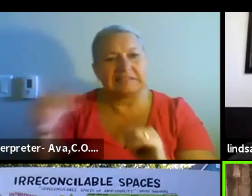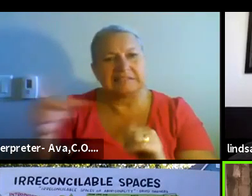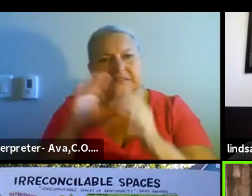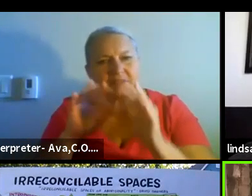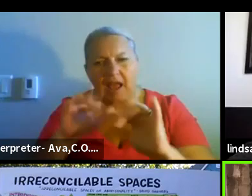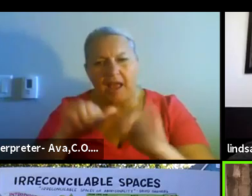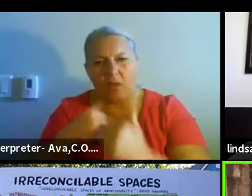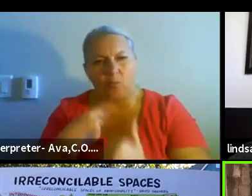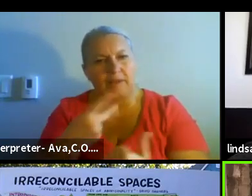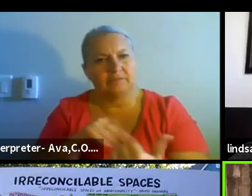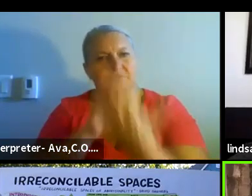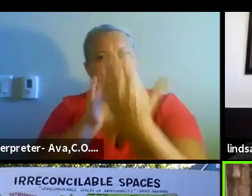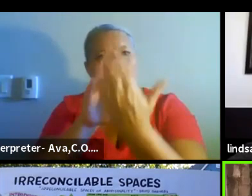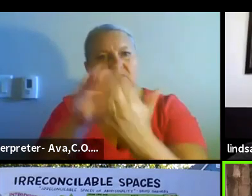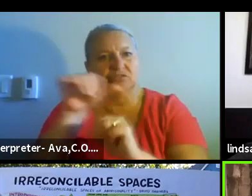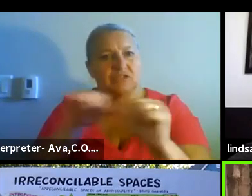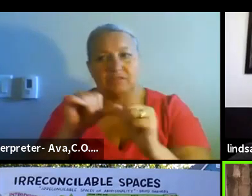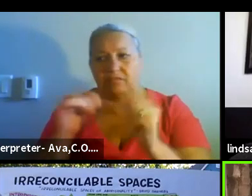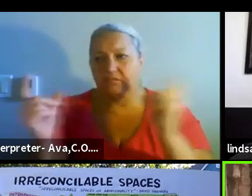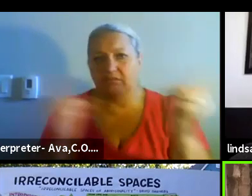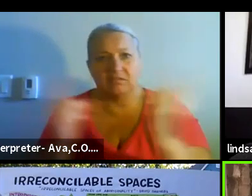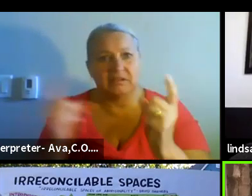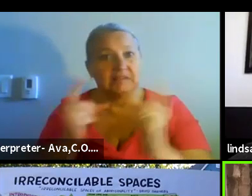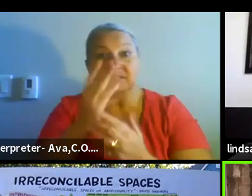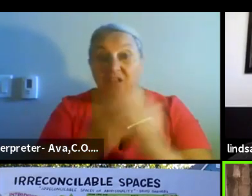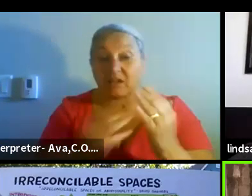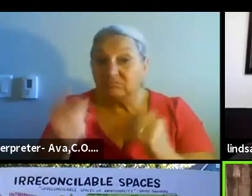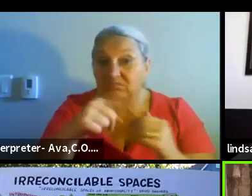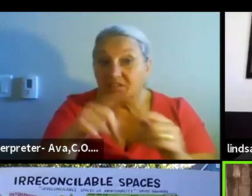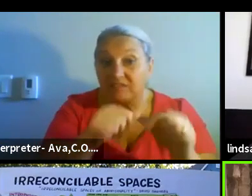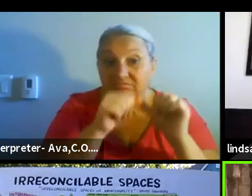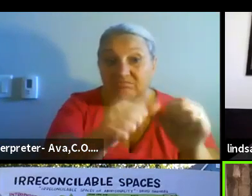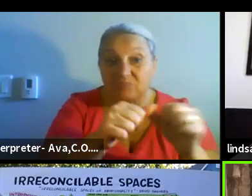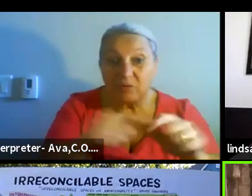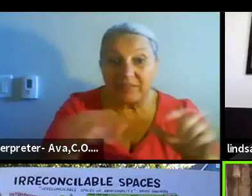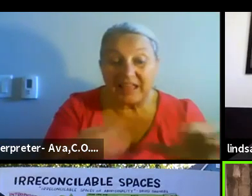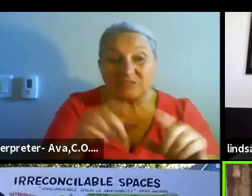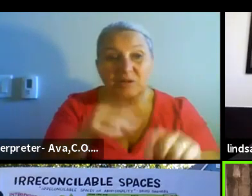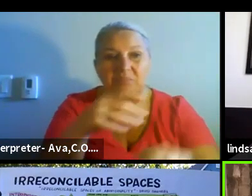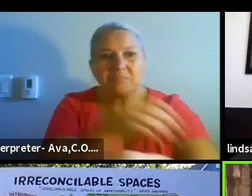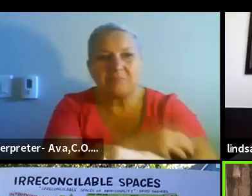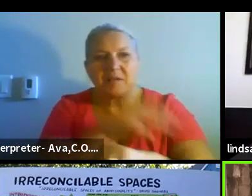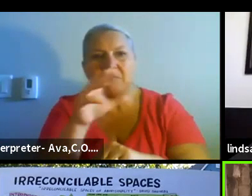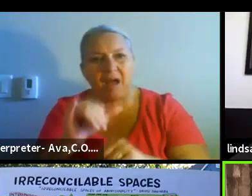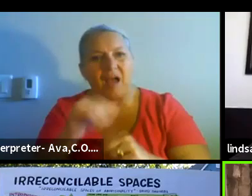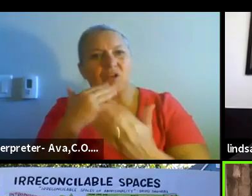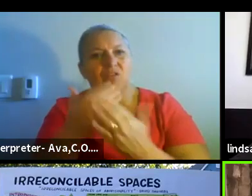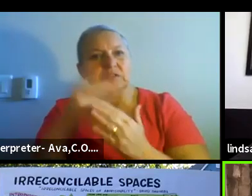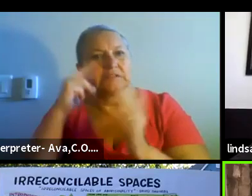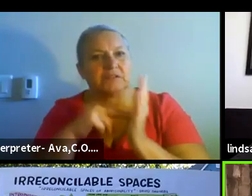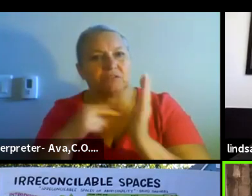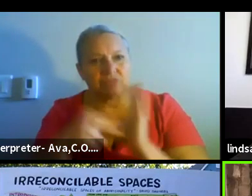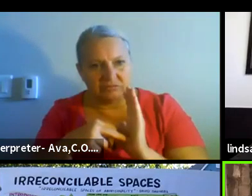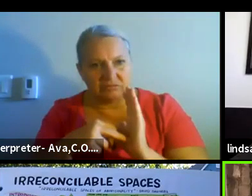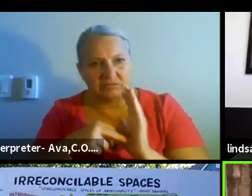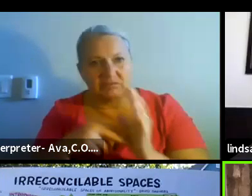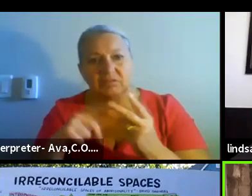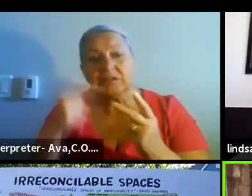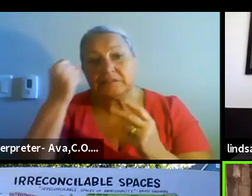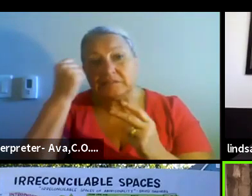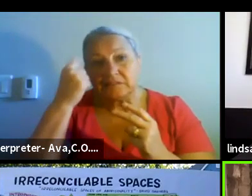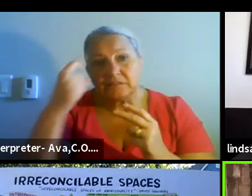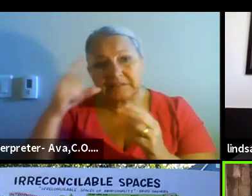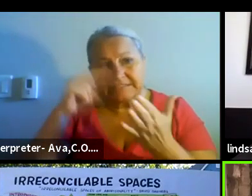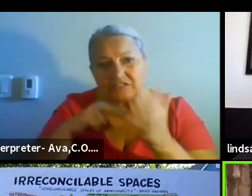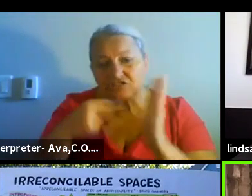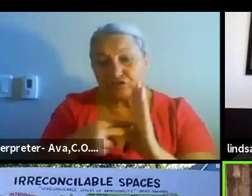other and the biotis that sustain us with generative action powered by good intention. Good intentions, of course, are